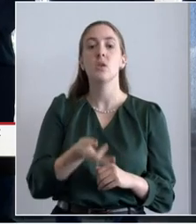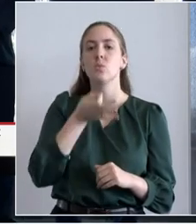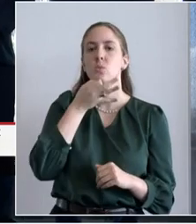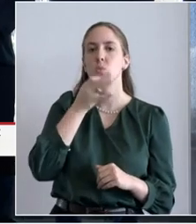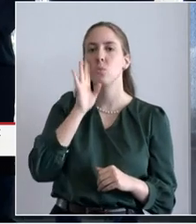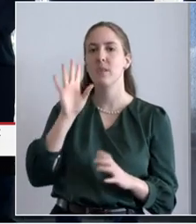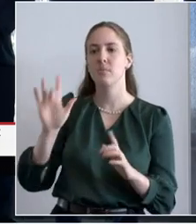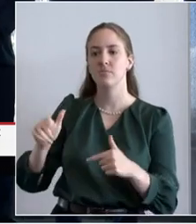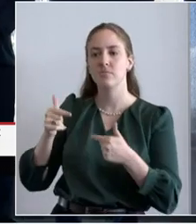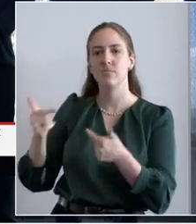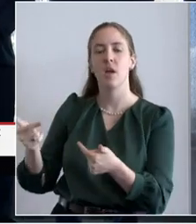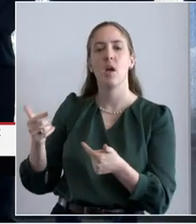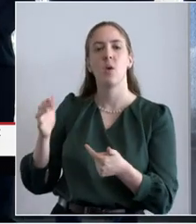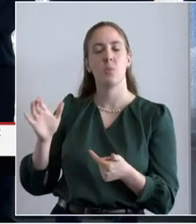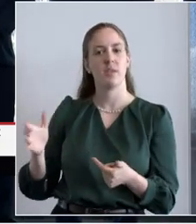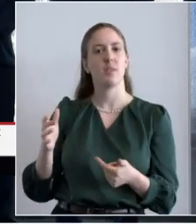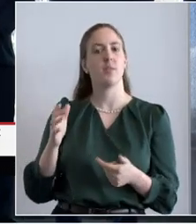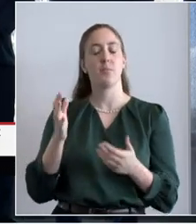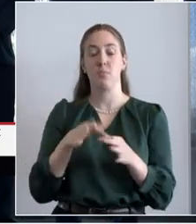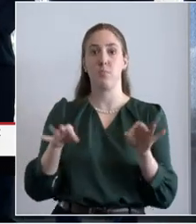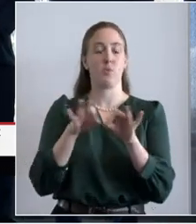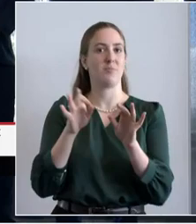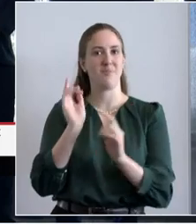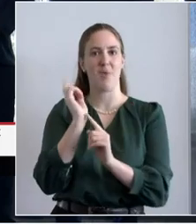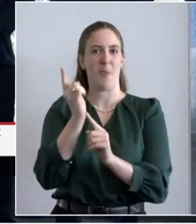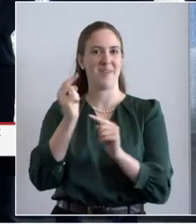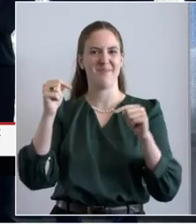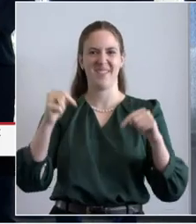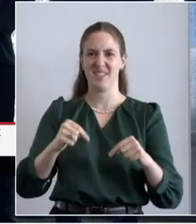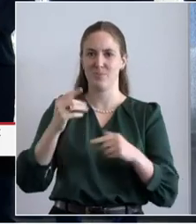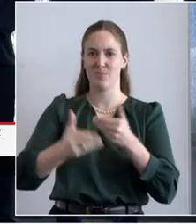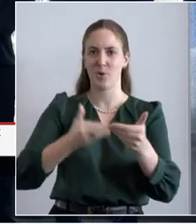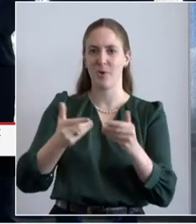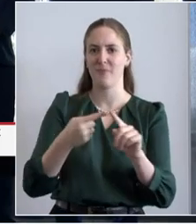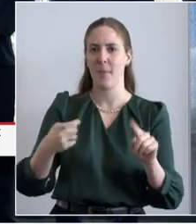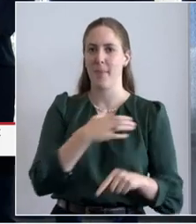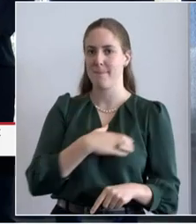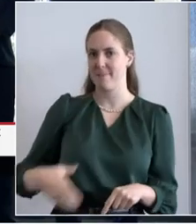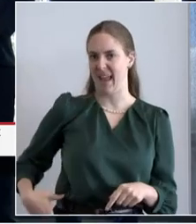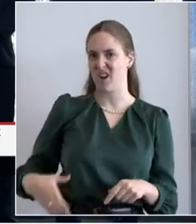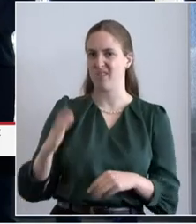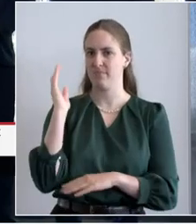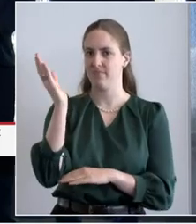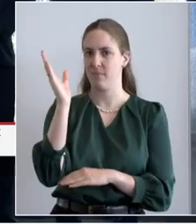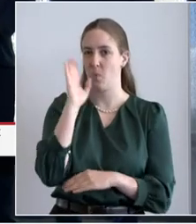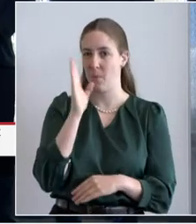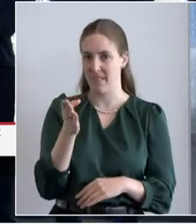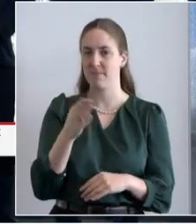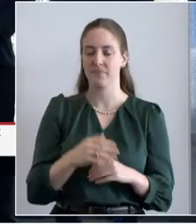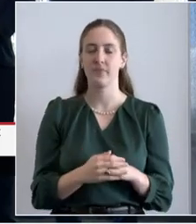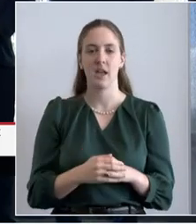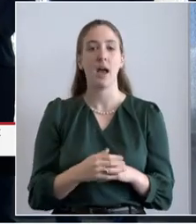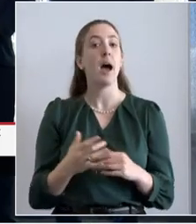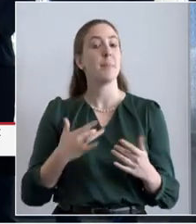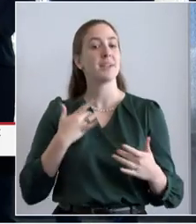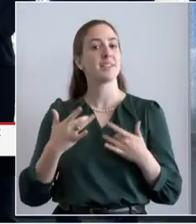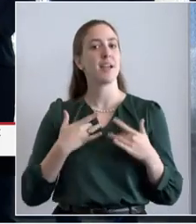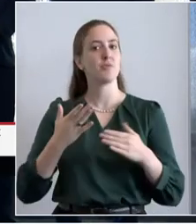that this work has reached from the mayor. Though I am proud, and though I am so proud to share this news before our